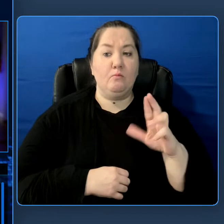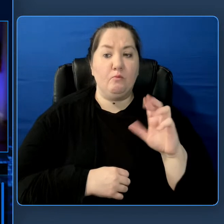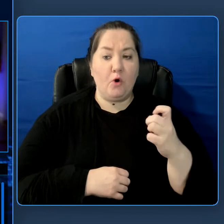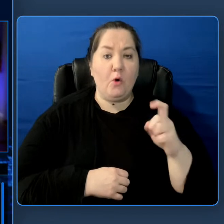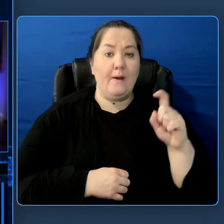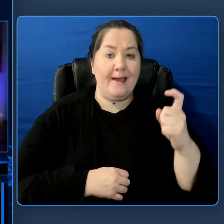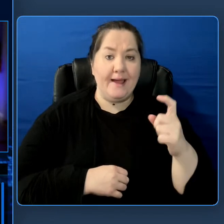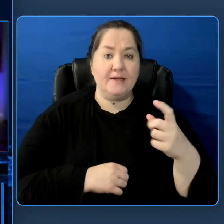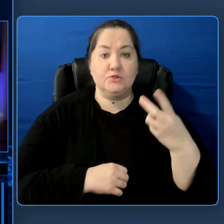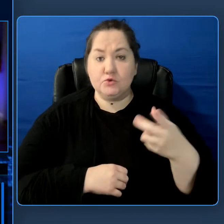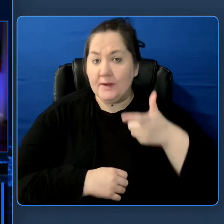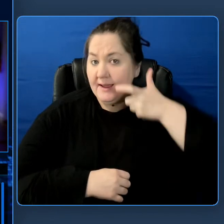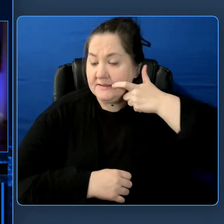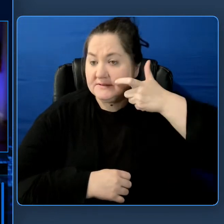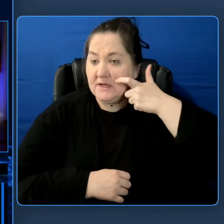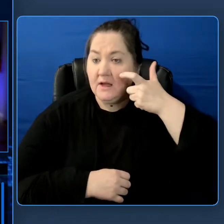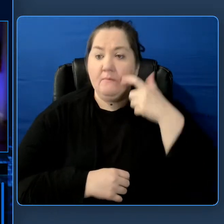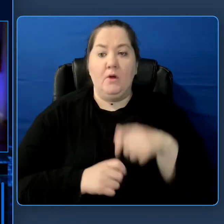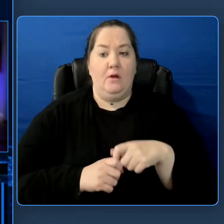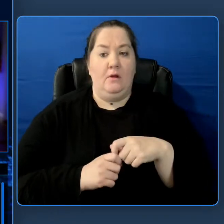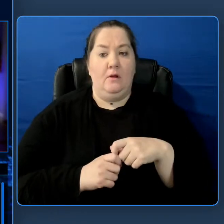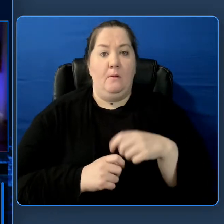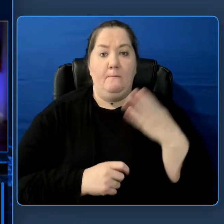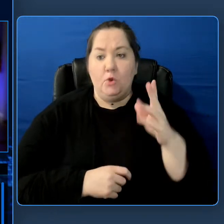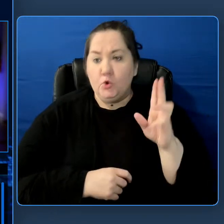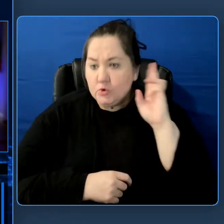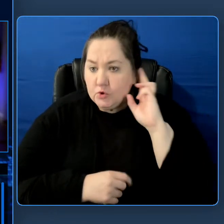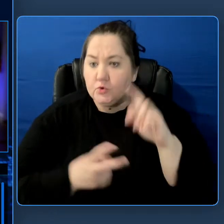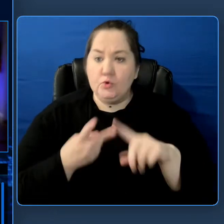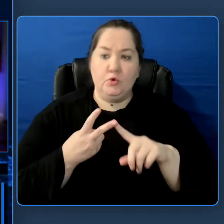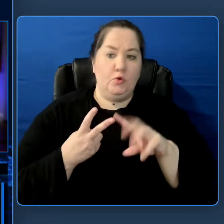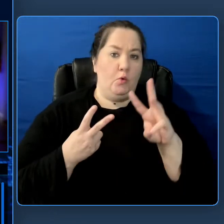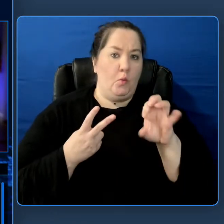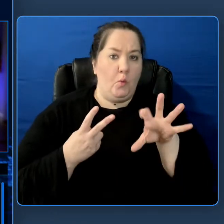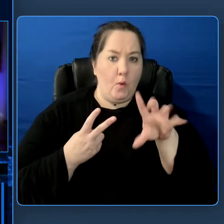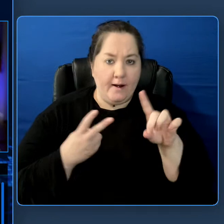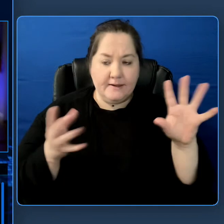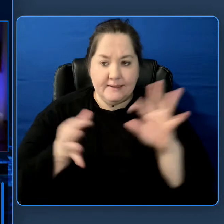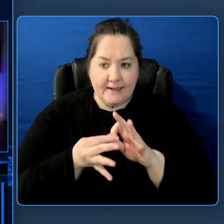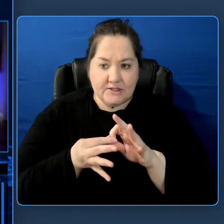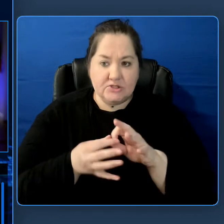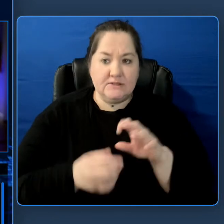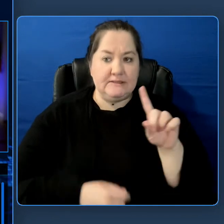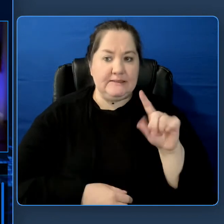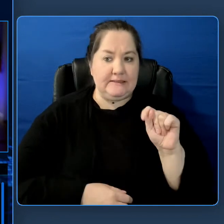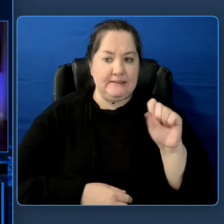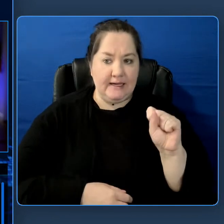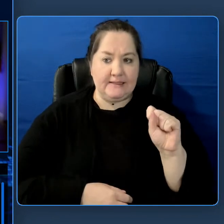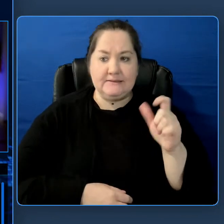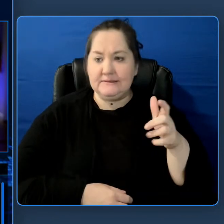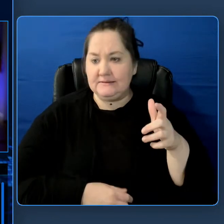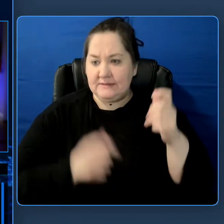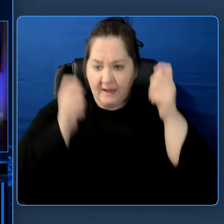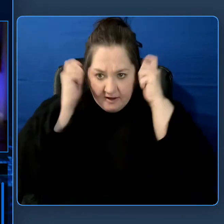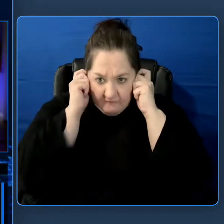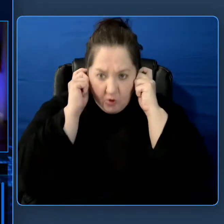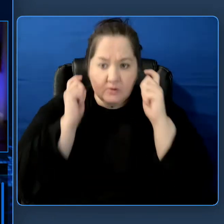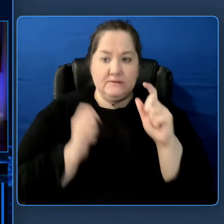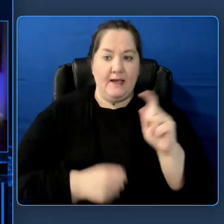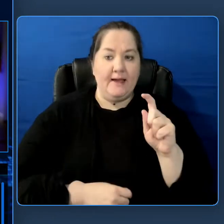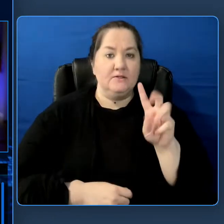Bluetooth and wired connections and DTS headphones X 2.0. What would this sound like on Zoom?